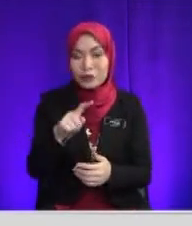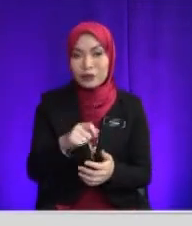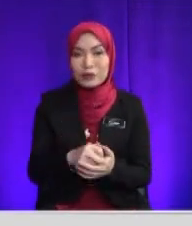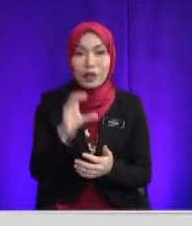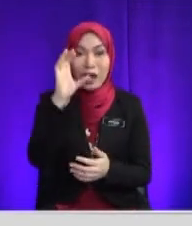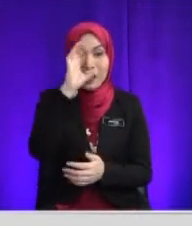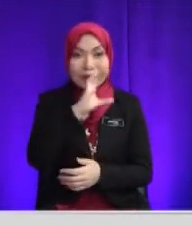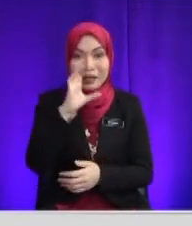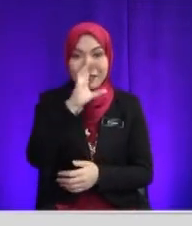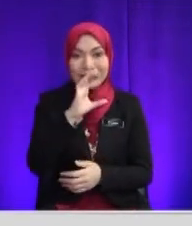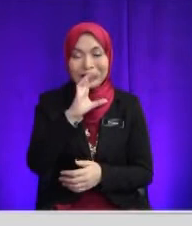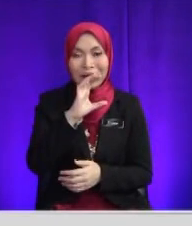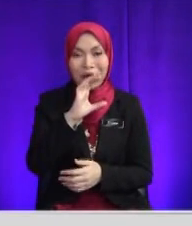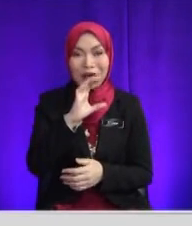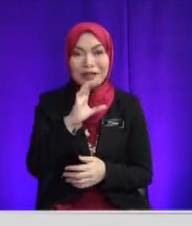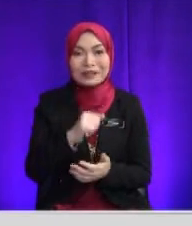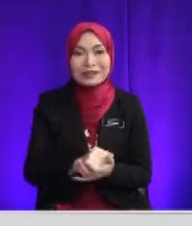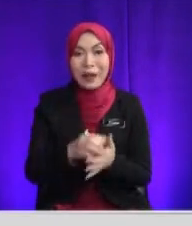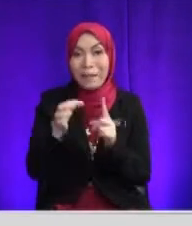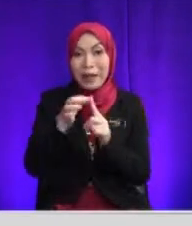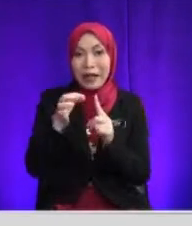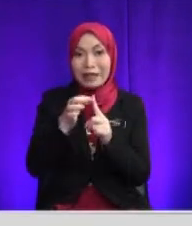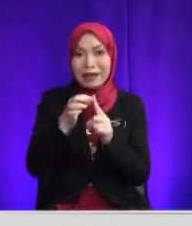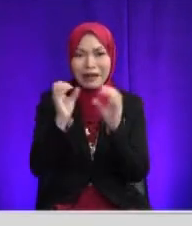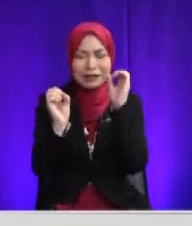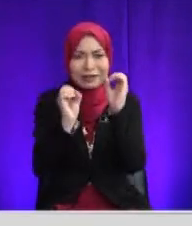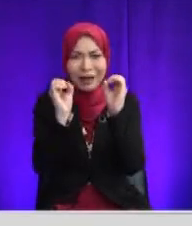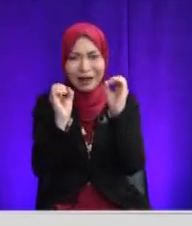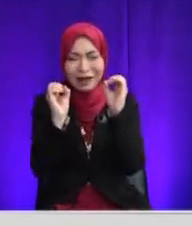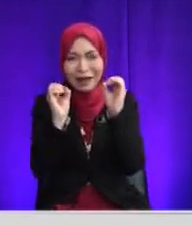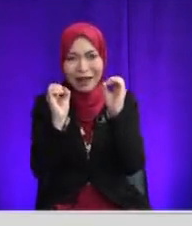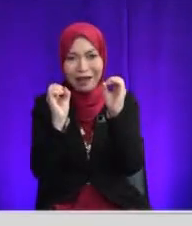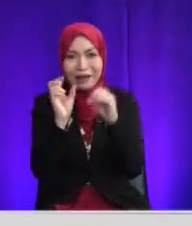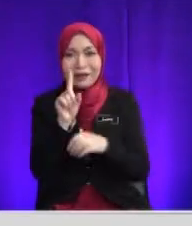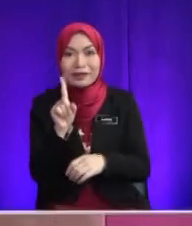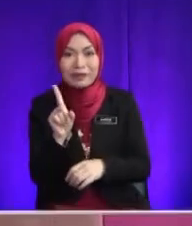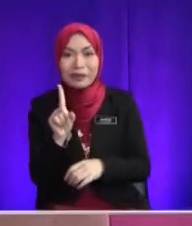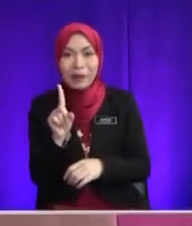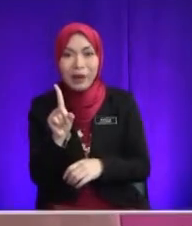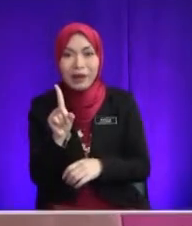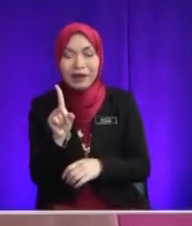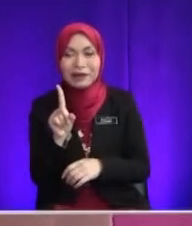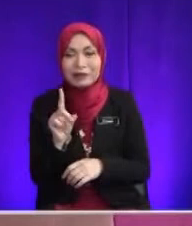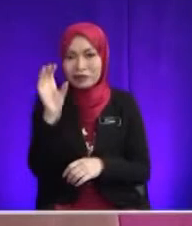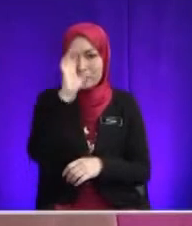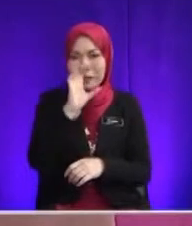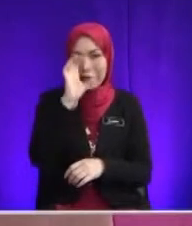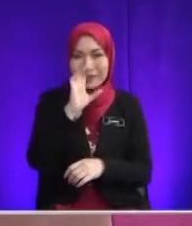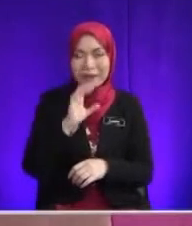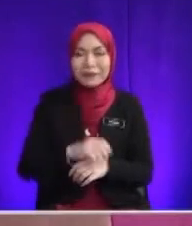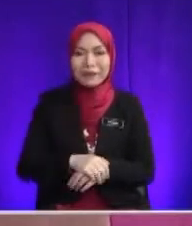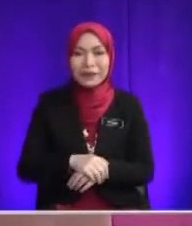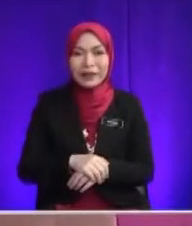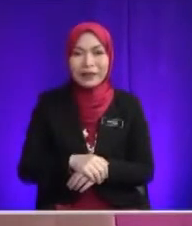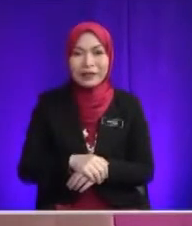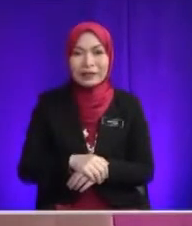words or information from the first round of listening. So the second listening is aimed to help them in catching up or maybe just try to